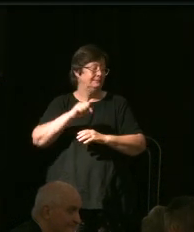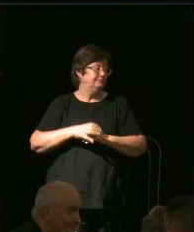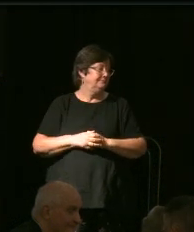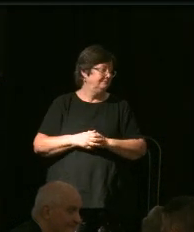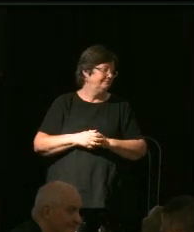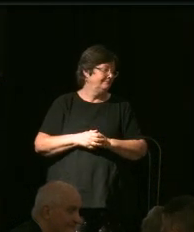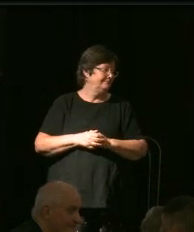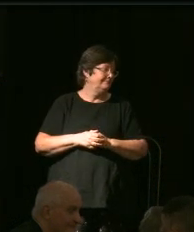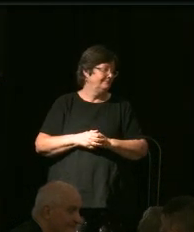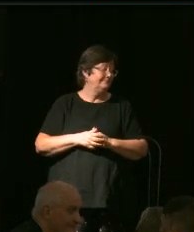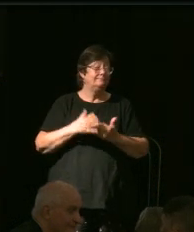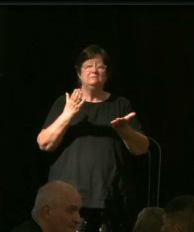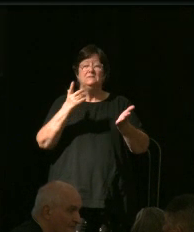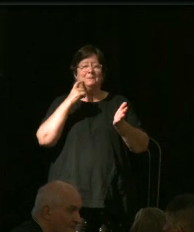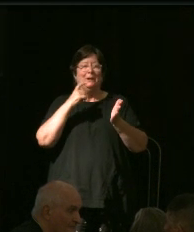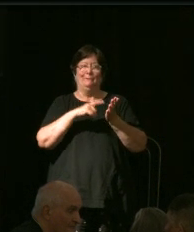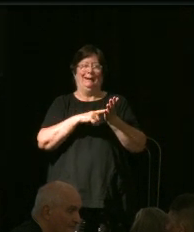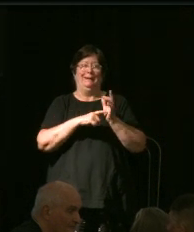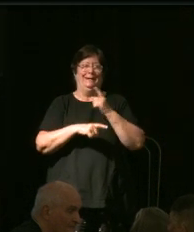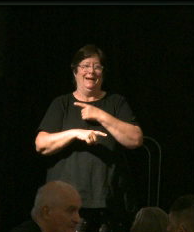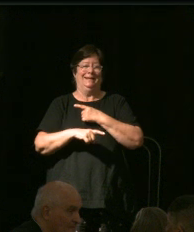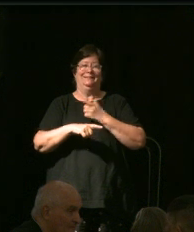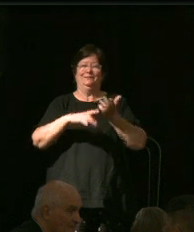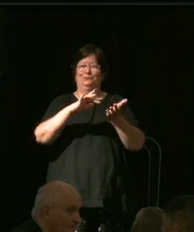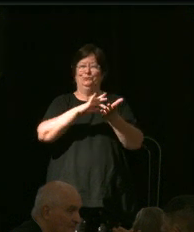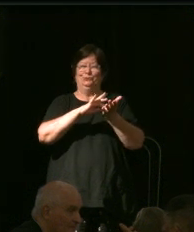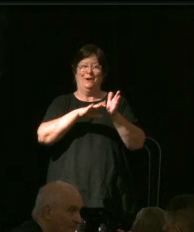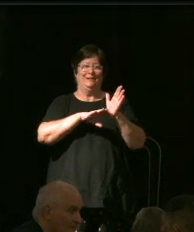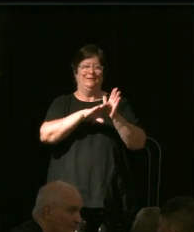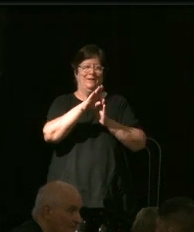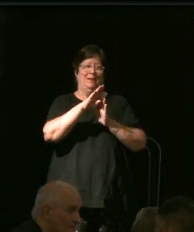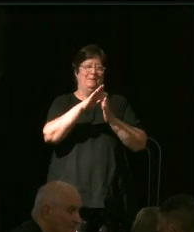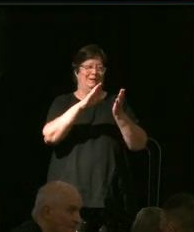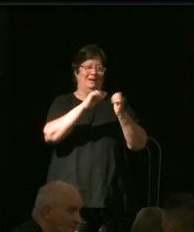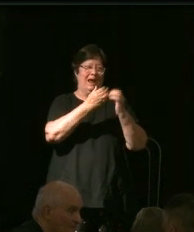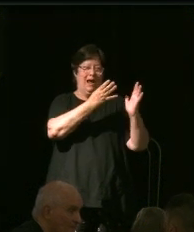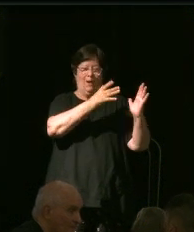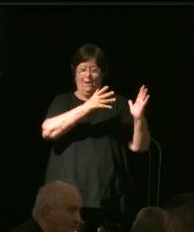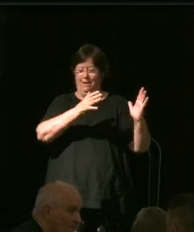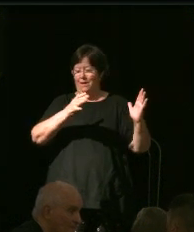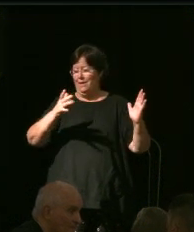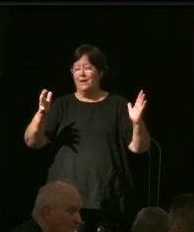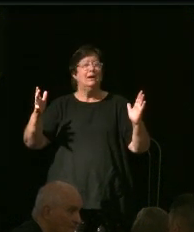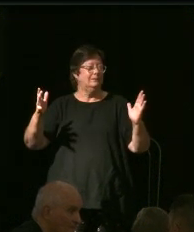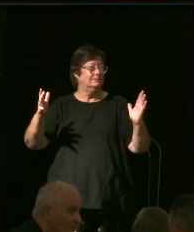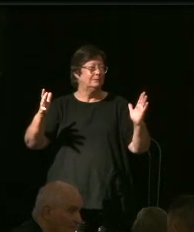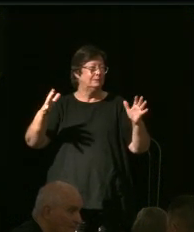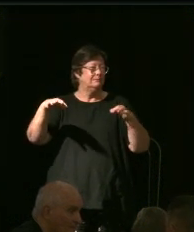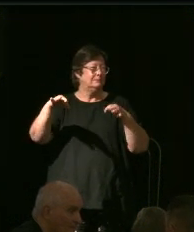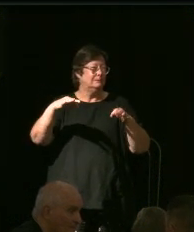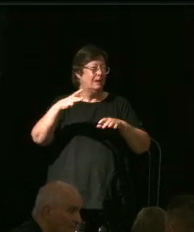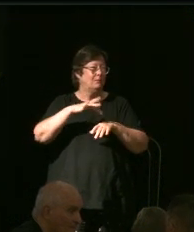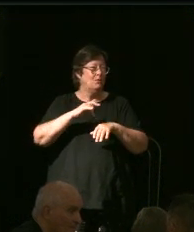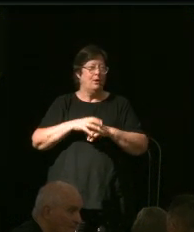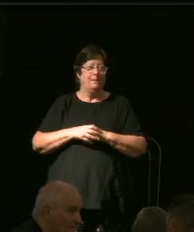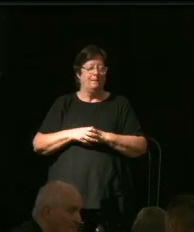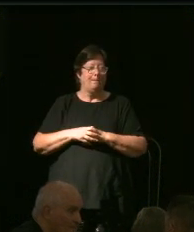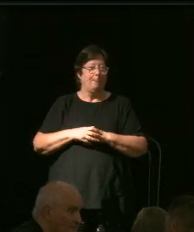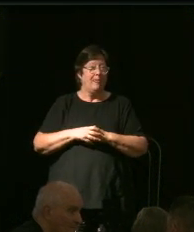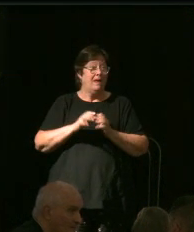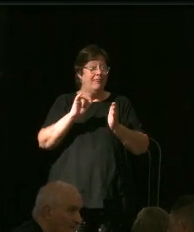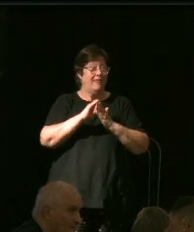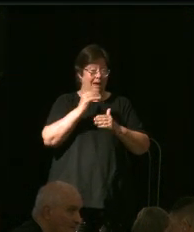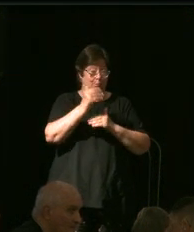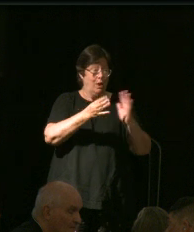Okay, so you might recognize this drug development pipeline that I presented earlier This is a pipeline that